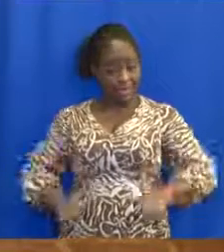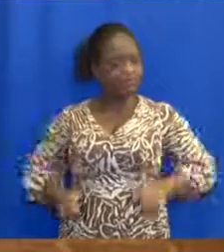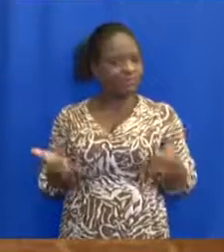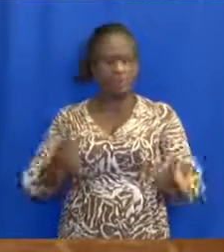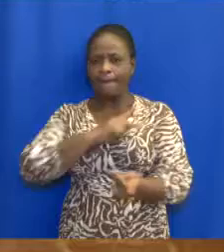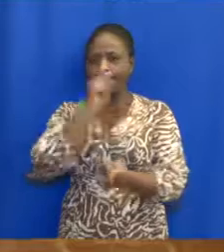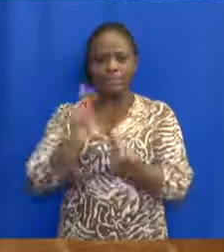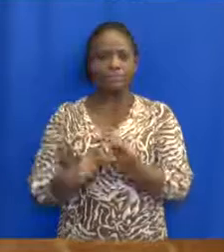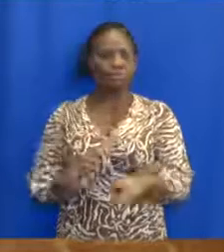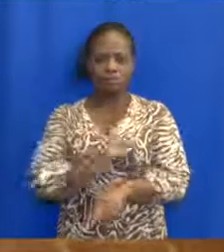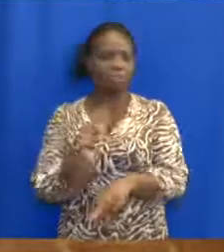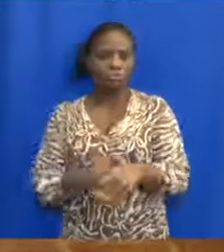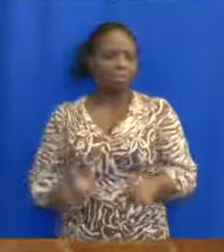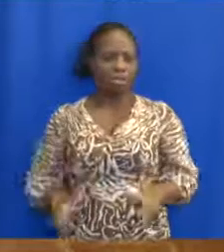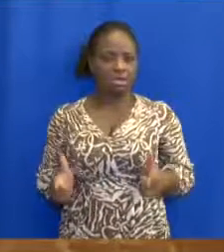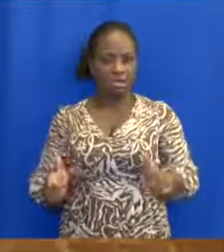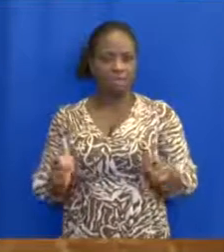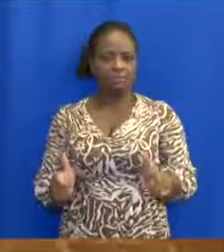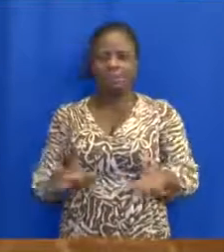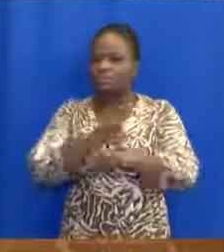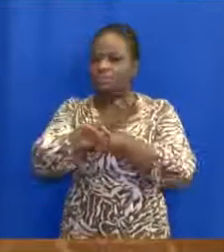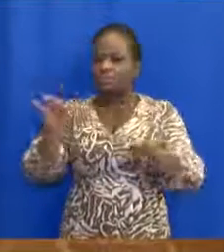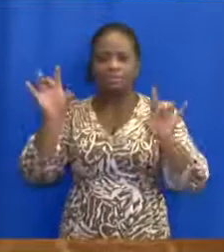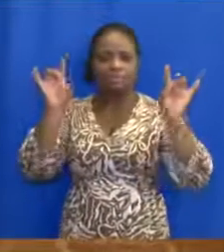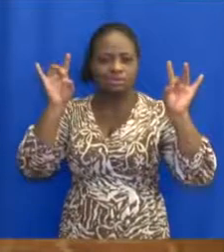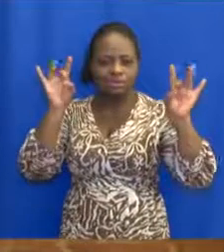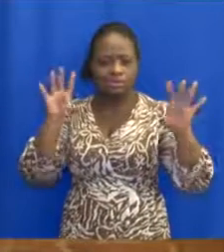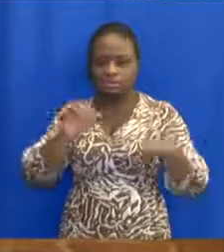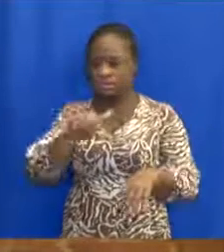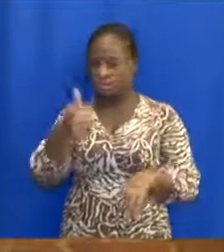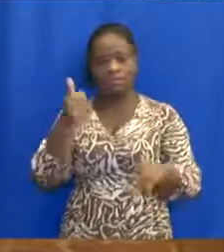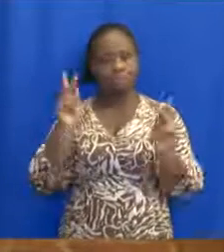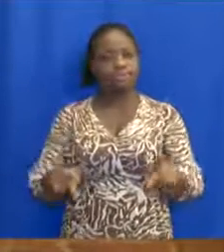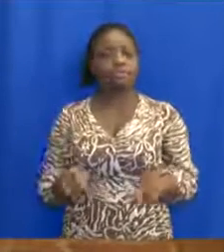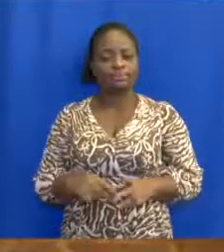living perfectly normal lives and pose no danger to anyone.